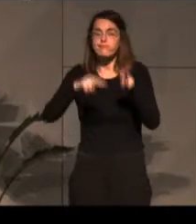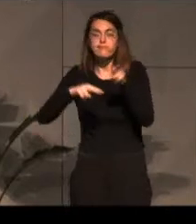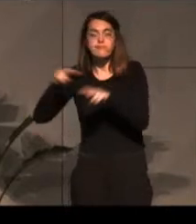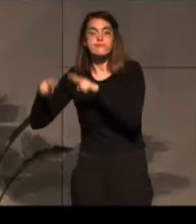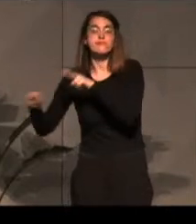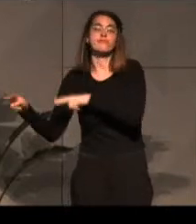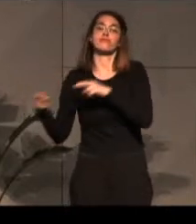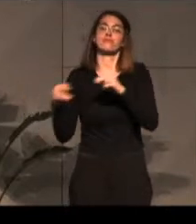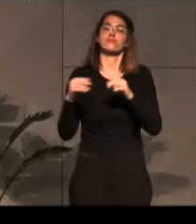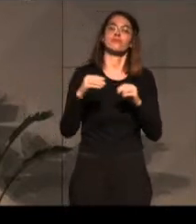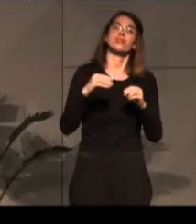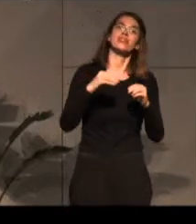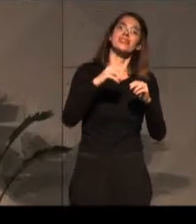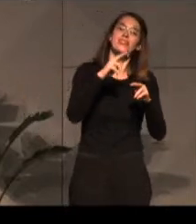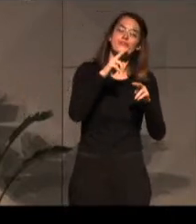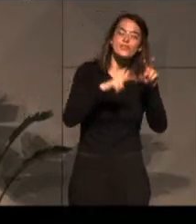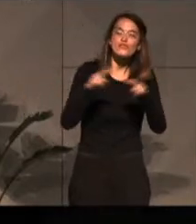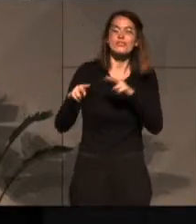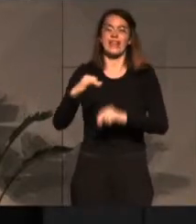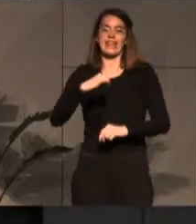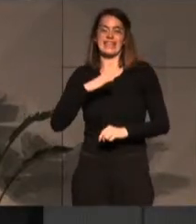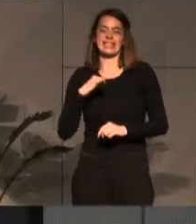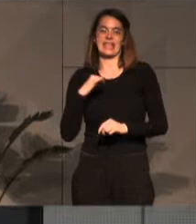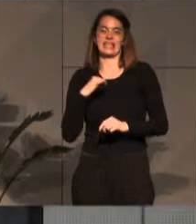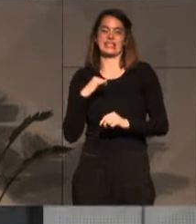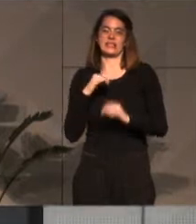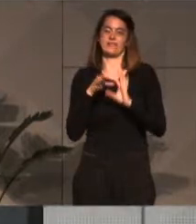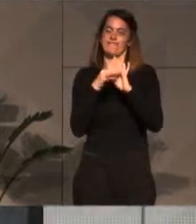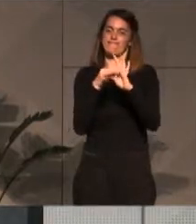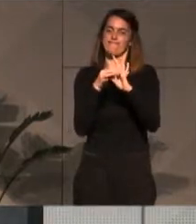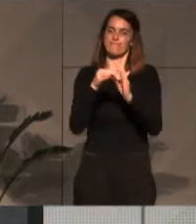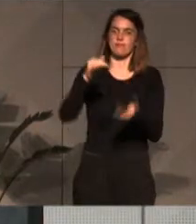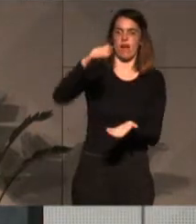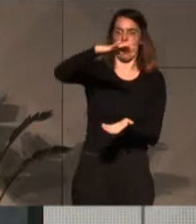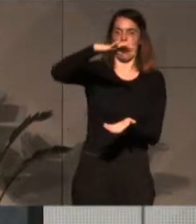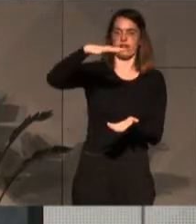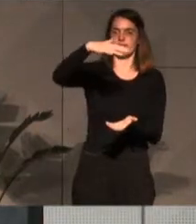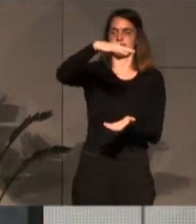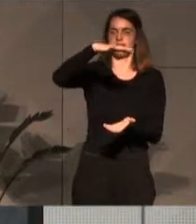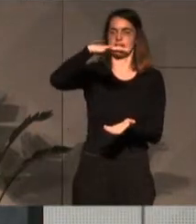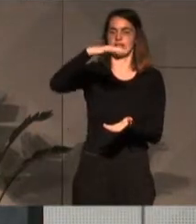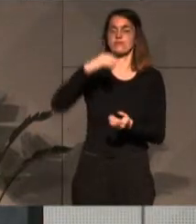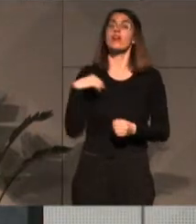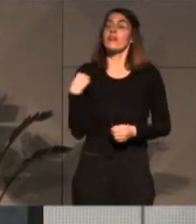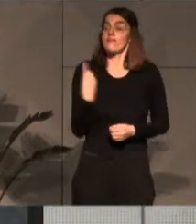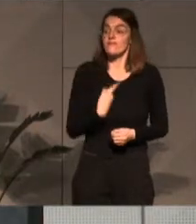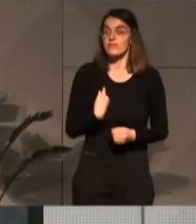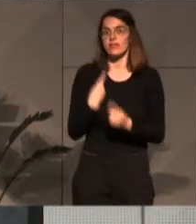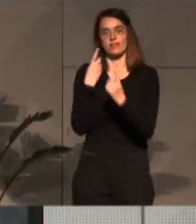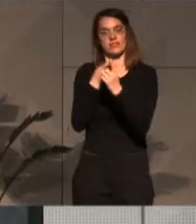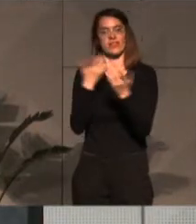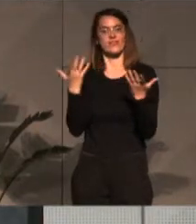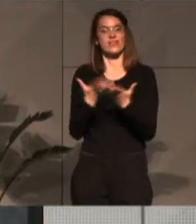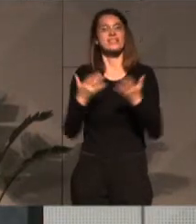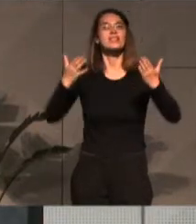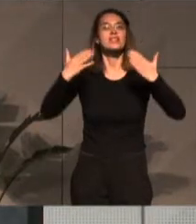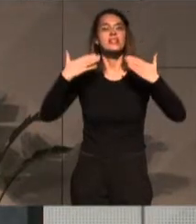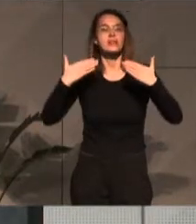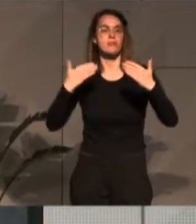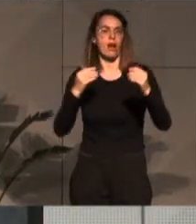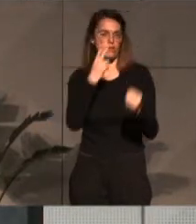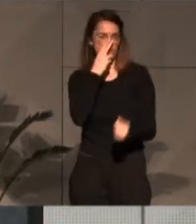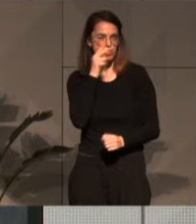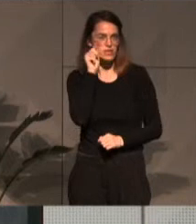operation, even though they hold a contrary geopolitical interests in the Arctic. But we were united by saying that we wanted to better research